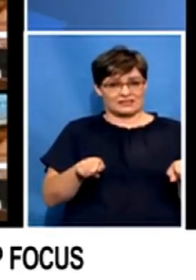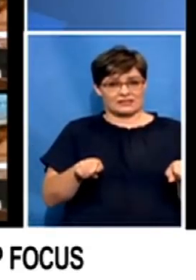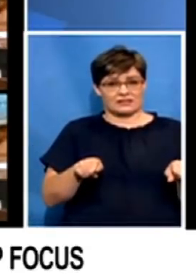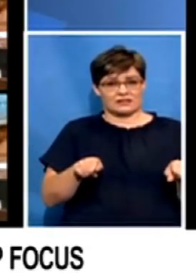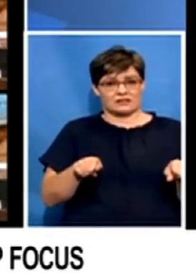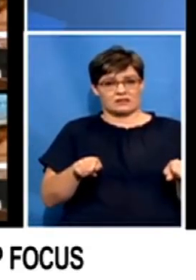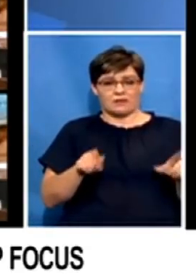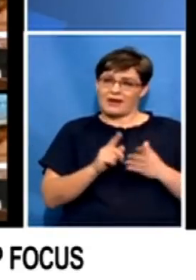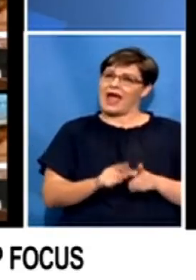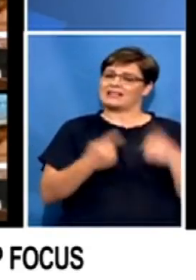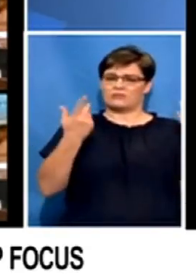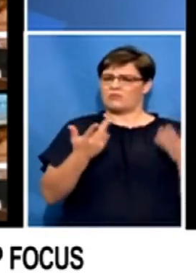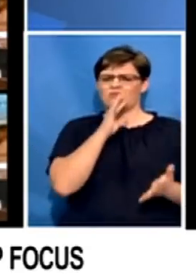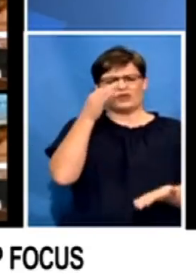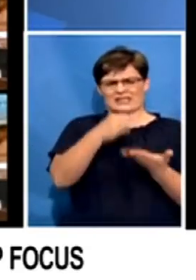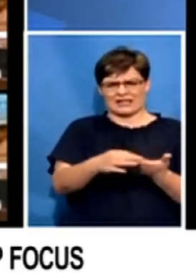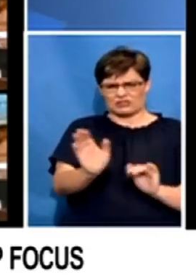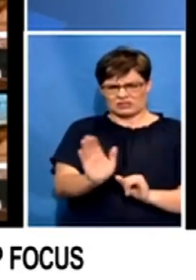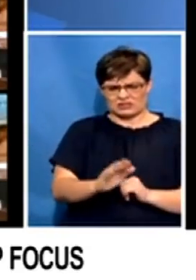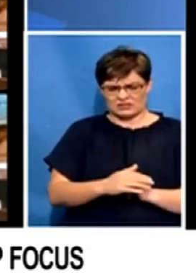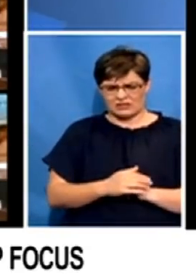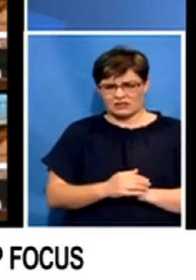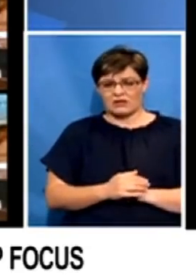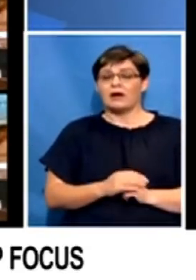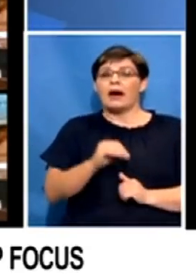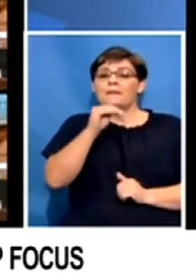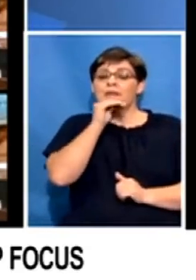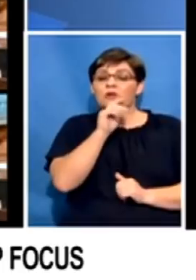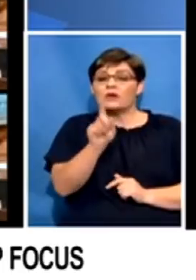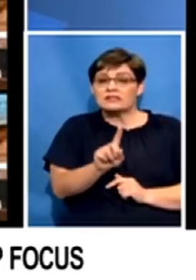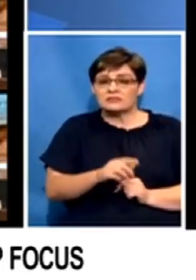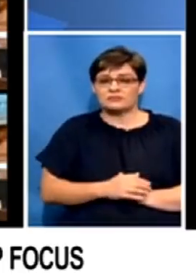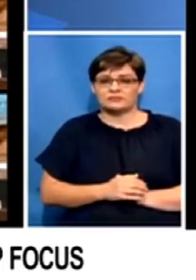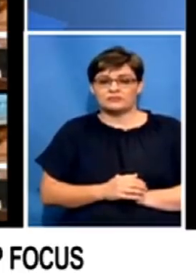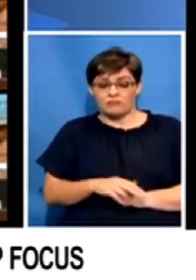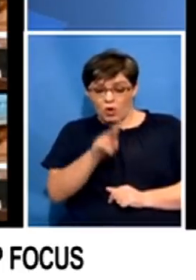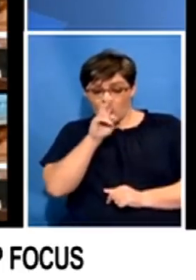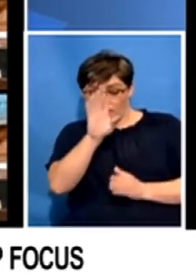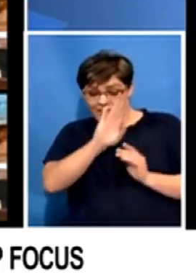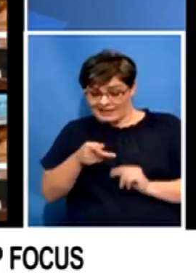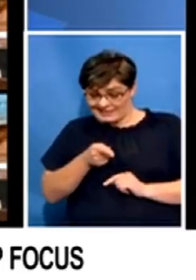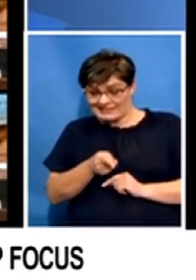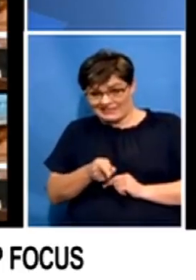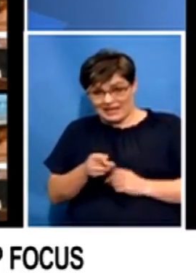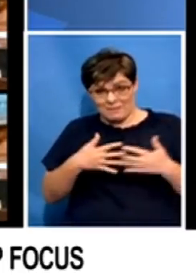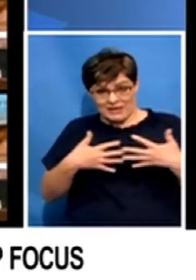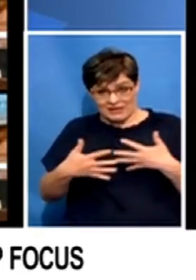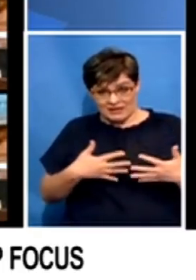all. I'm suggesting that if one looks at this matter, it deals with a breach,